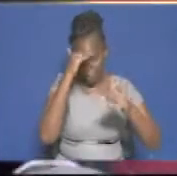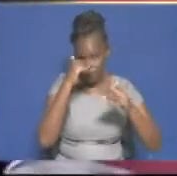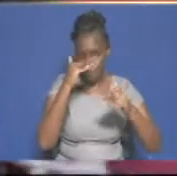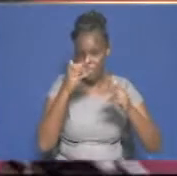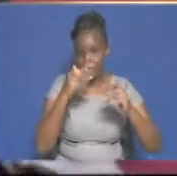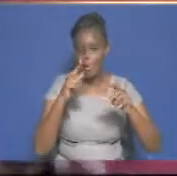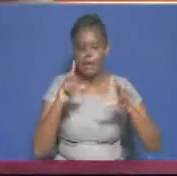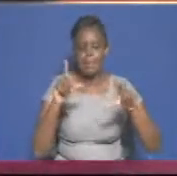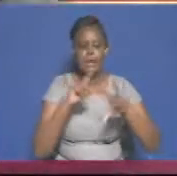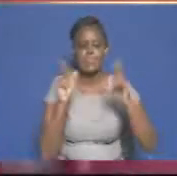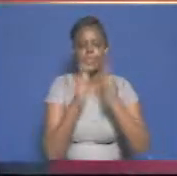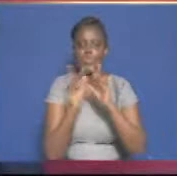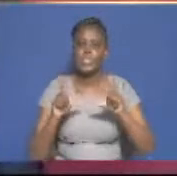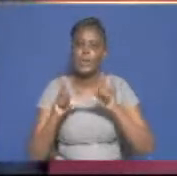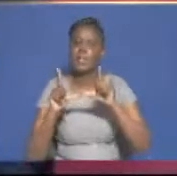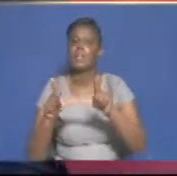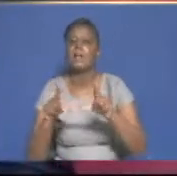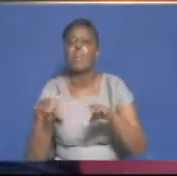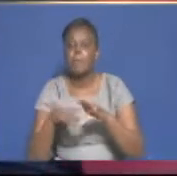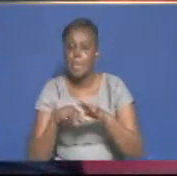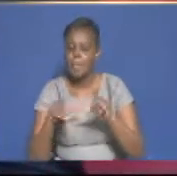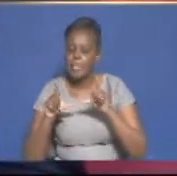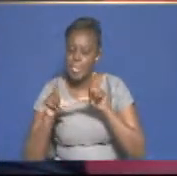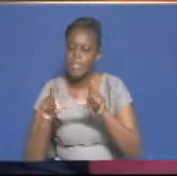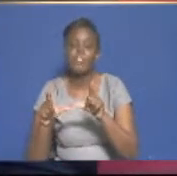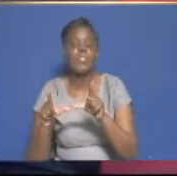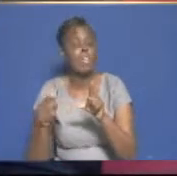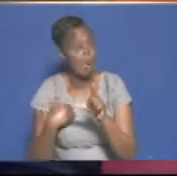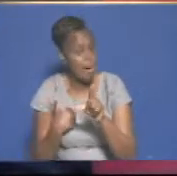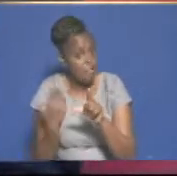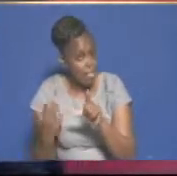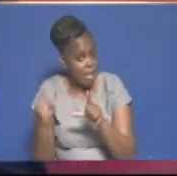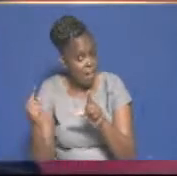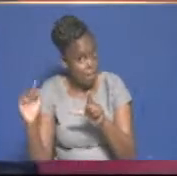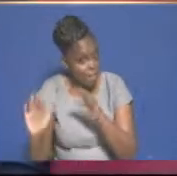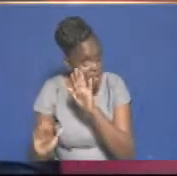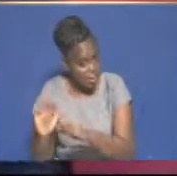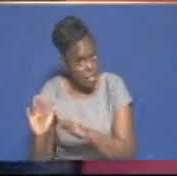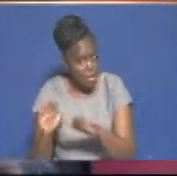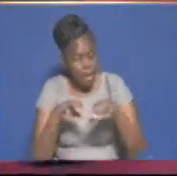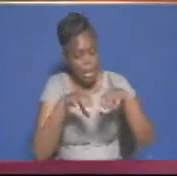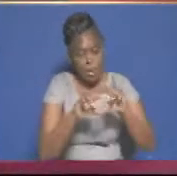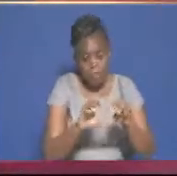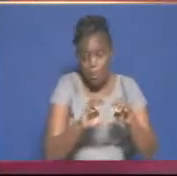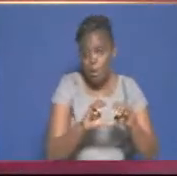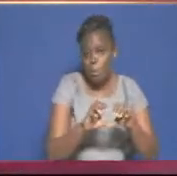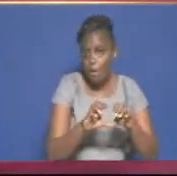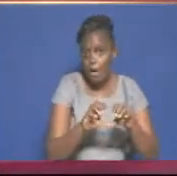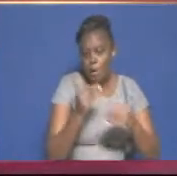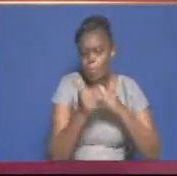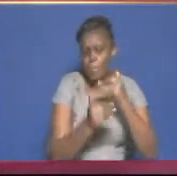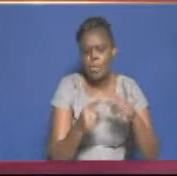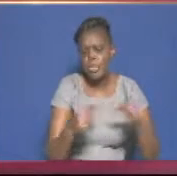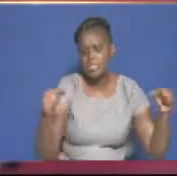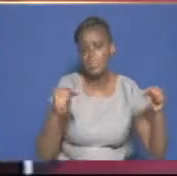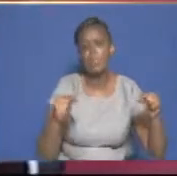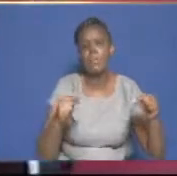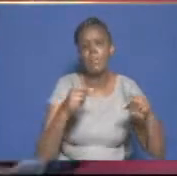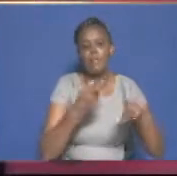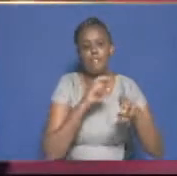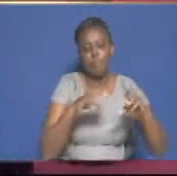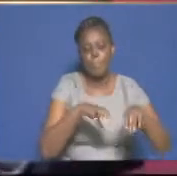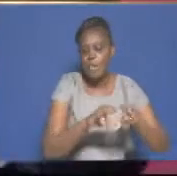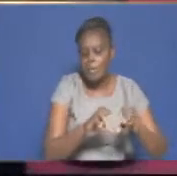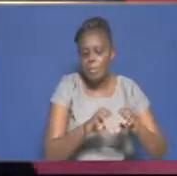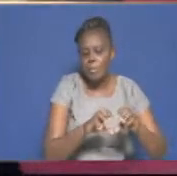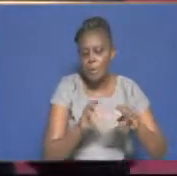with a certificate. I know members went through a certificate, Mr. Speaker. Now they've done a diploma. And it's a longer process. So from the diploma